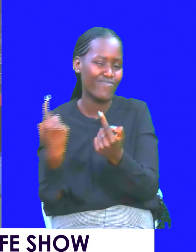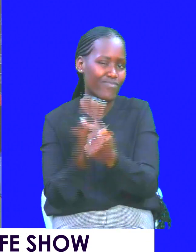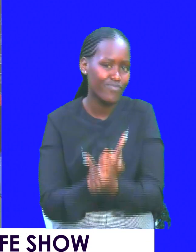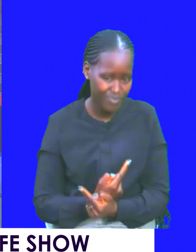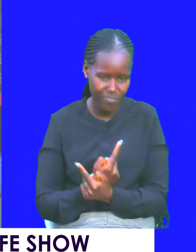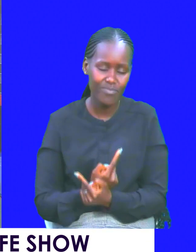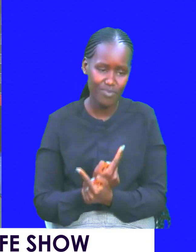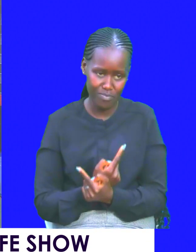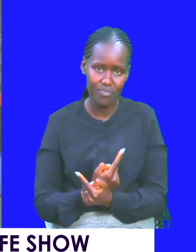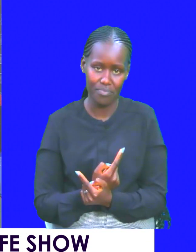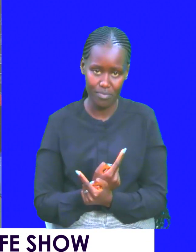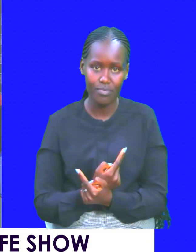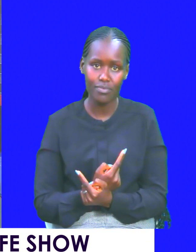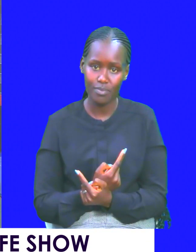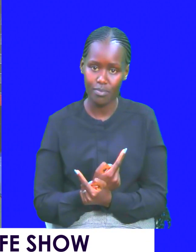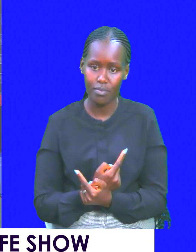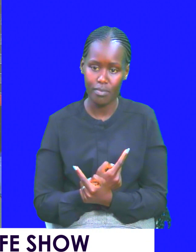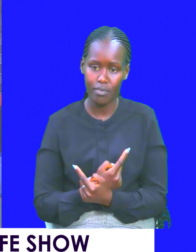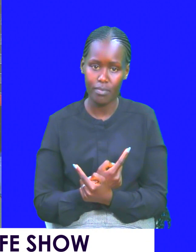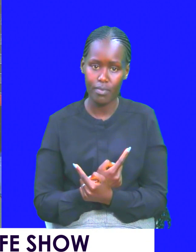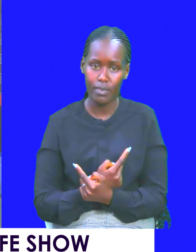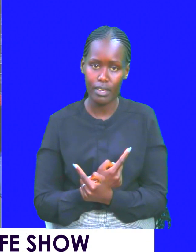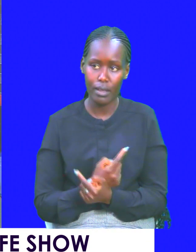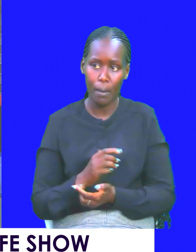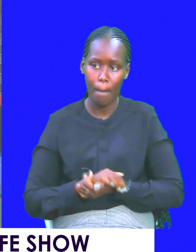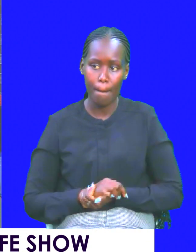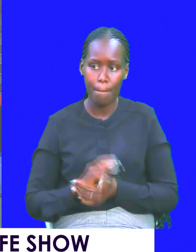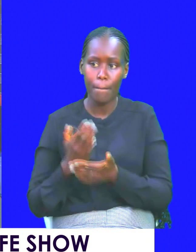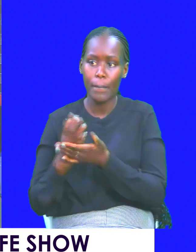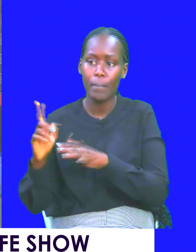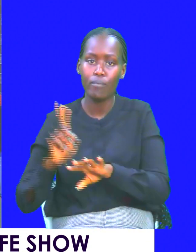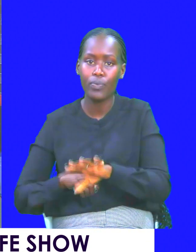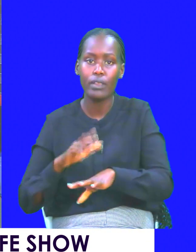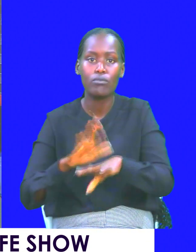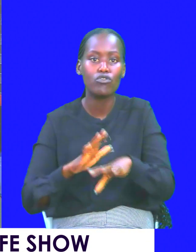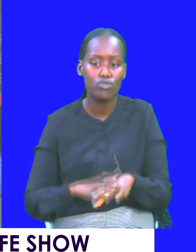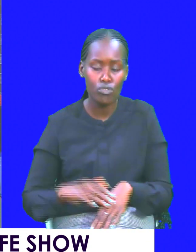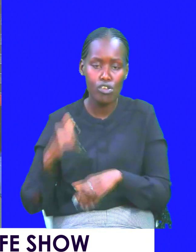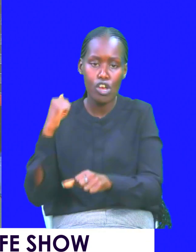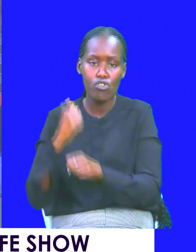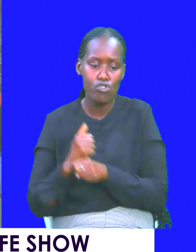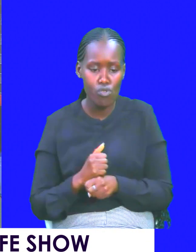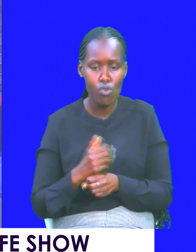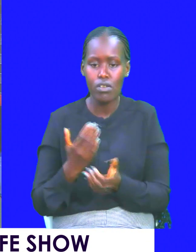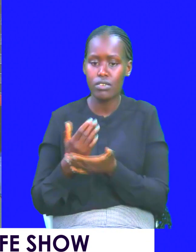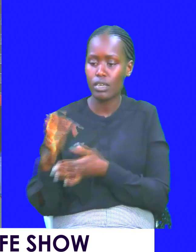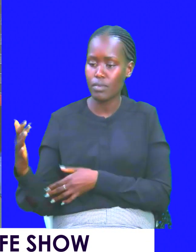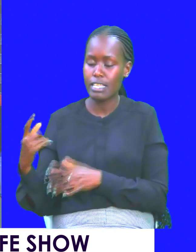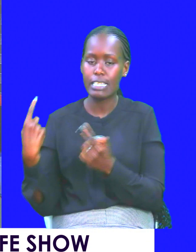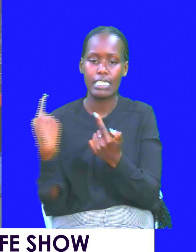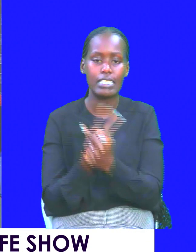something unpredictable. Don't be predictable. Sometimes it's good just to do something different.